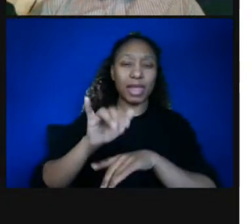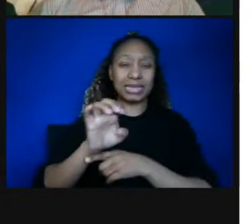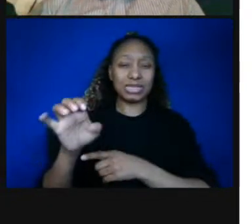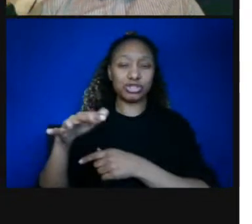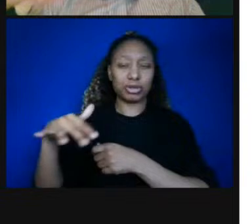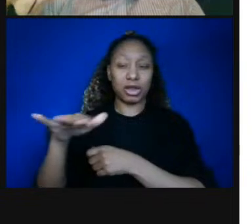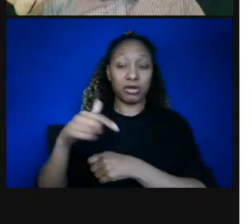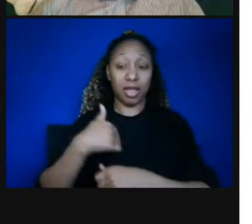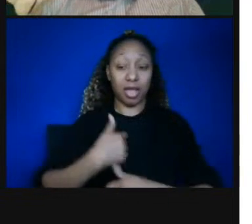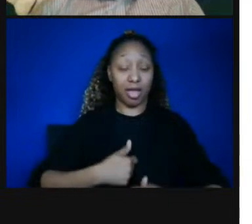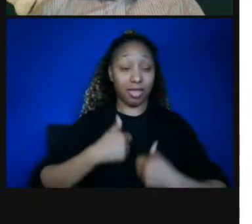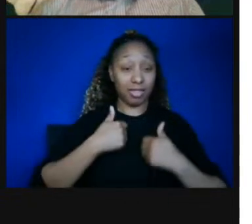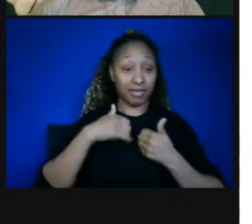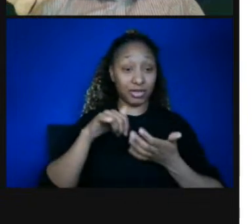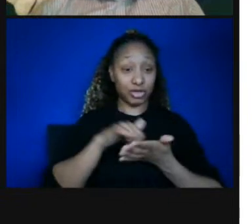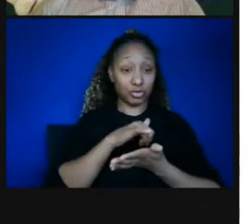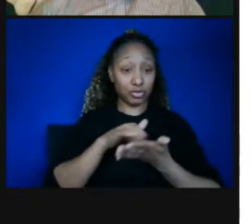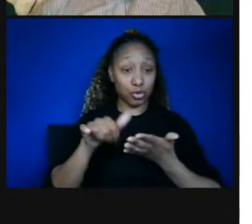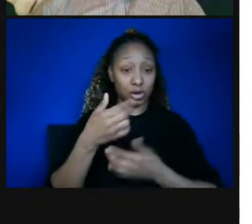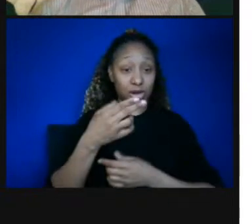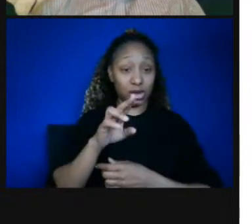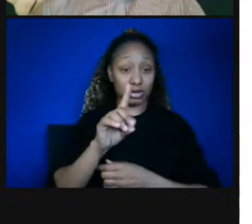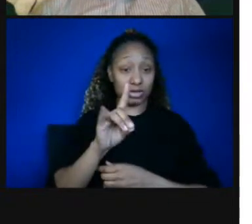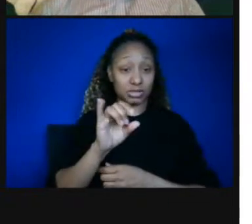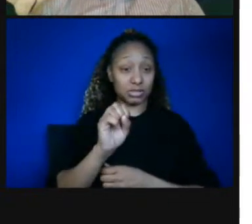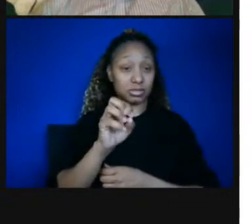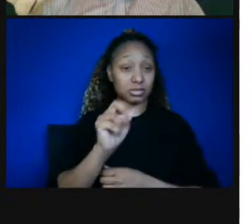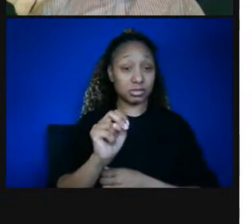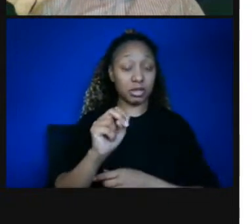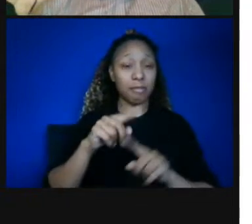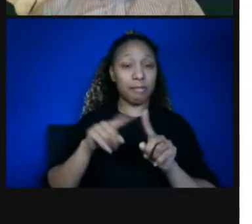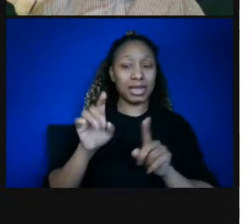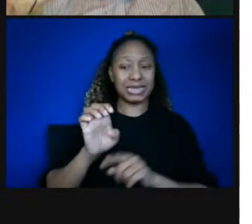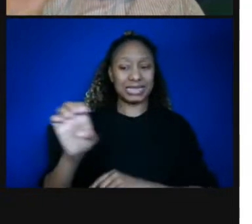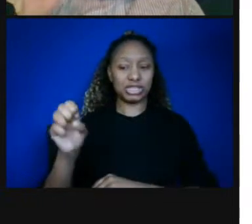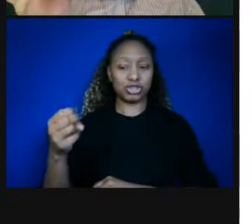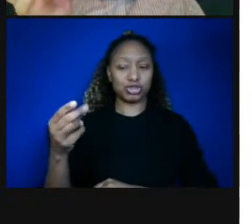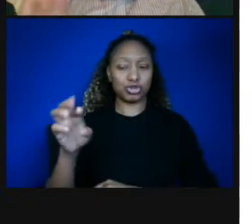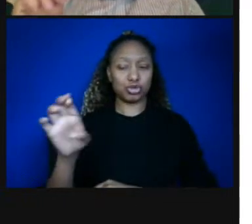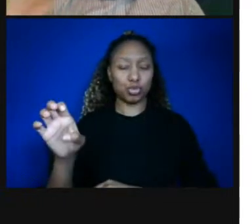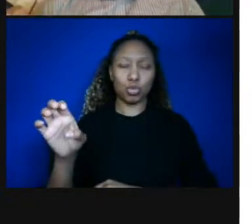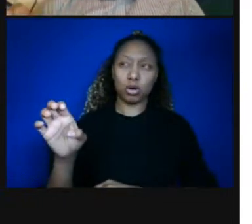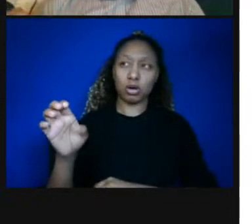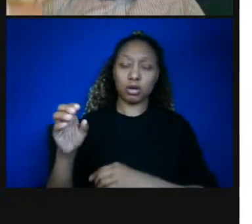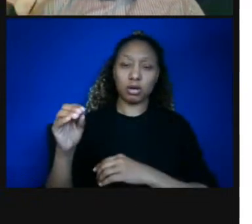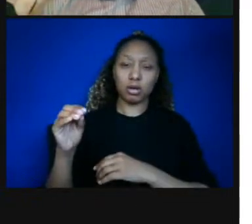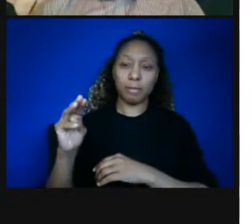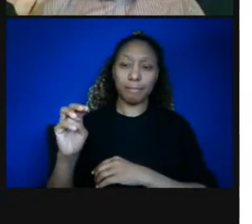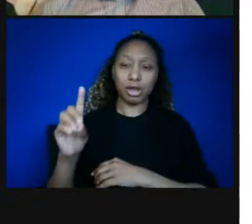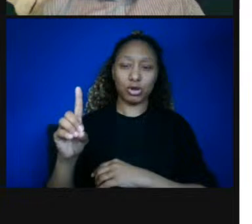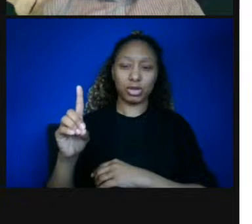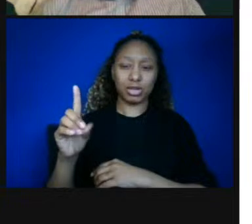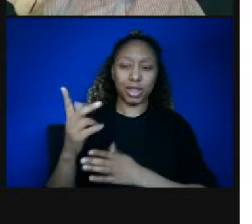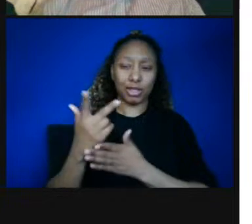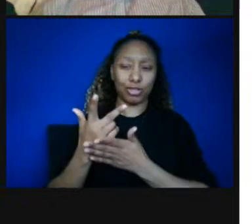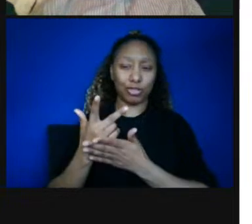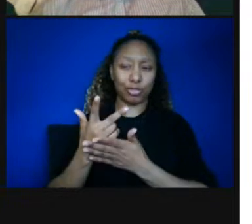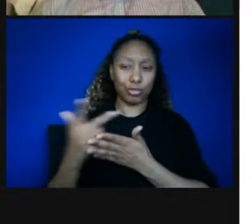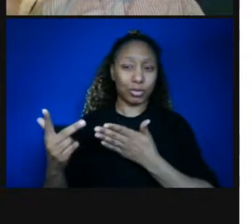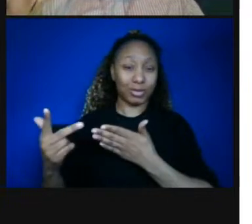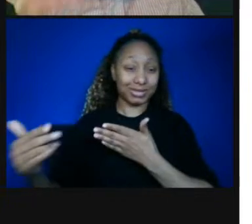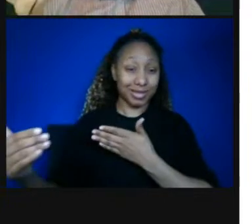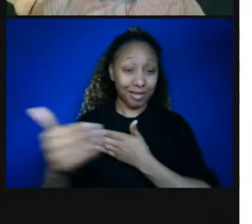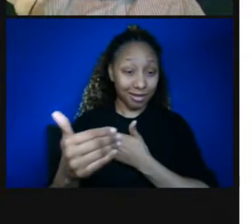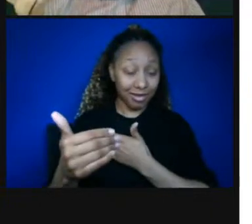Hudson Valley of New York. That's where I'm presenting today. And eastern shore of Maryland is about 3 weeks ahead of us where we are in the summer, and